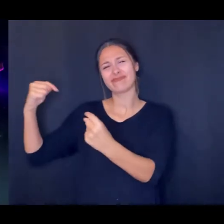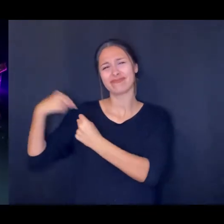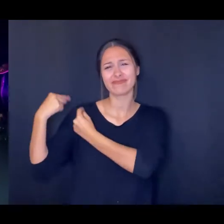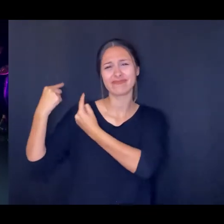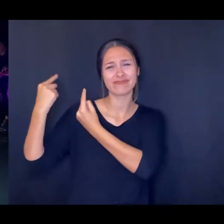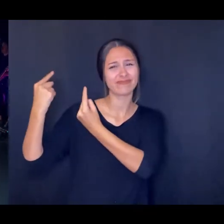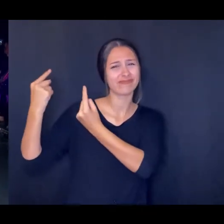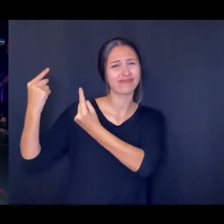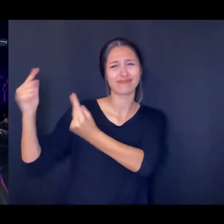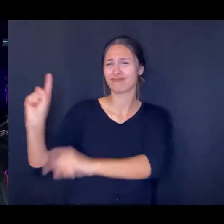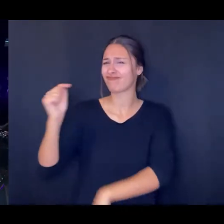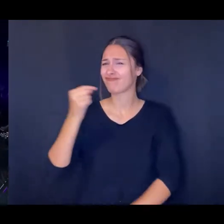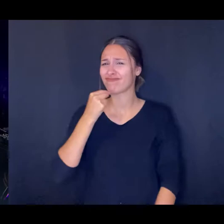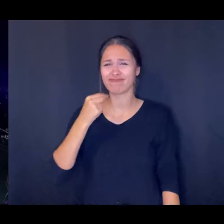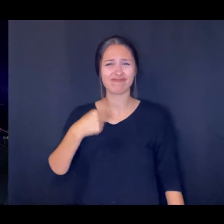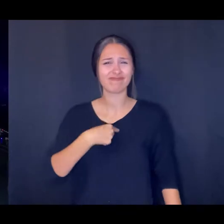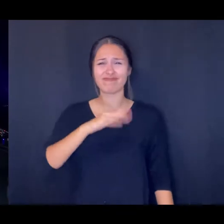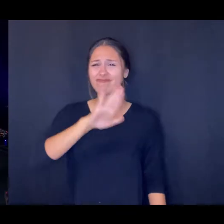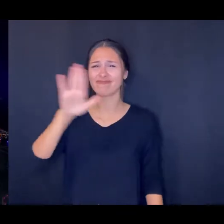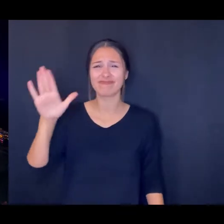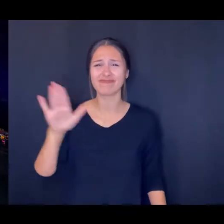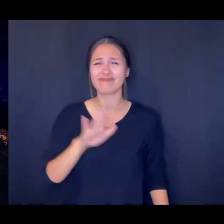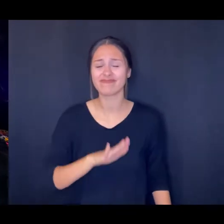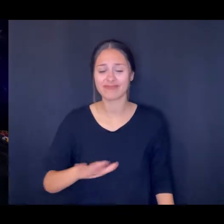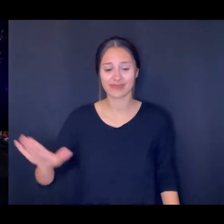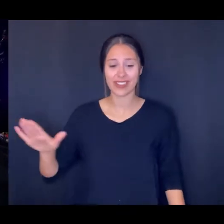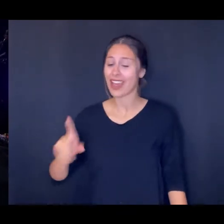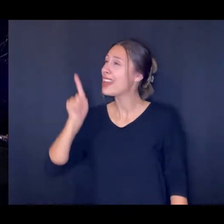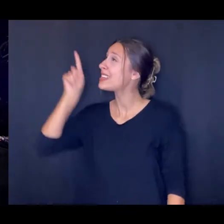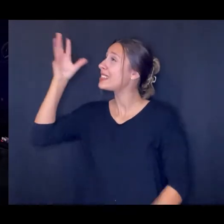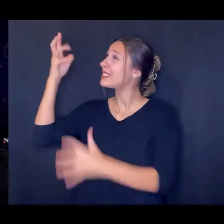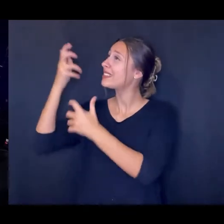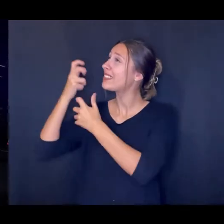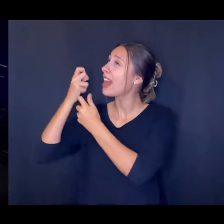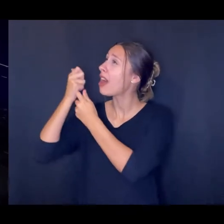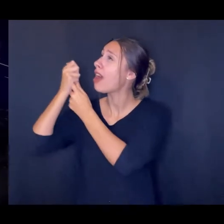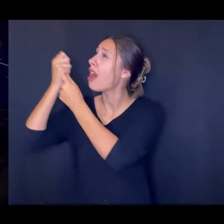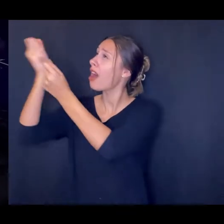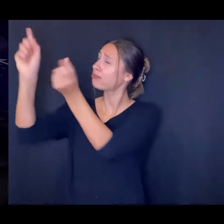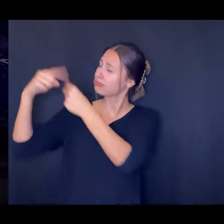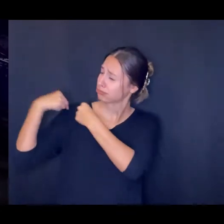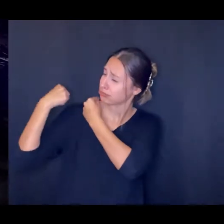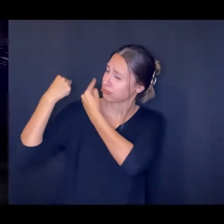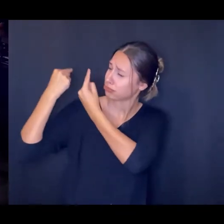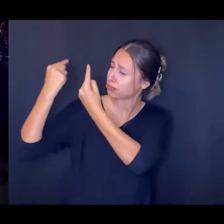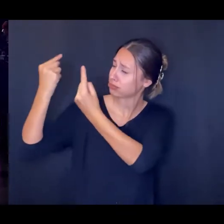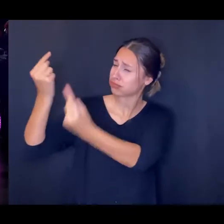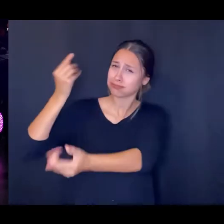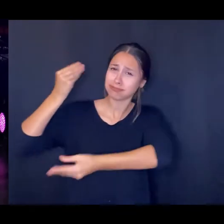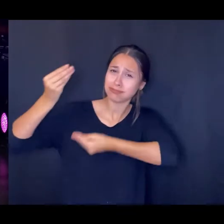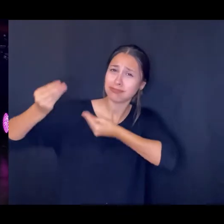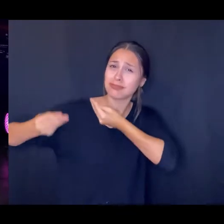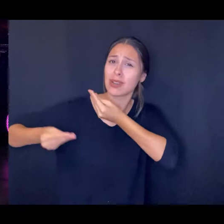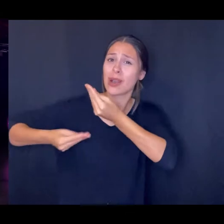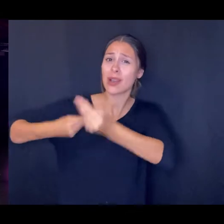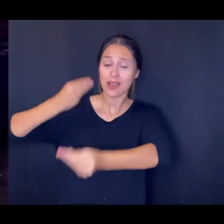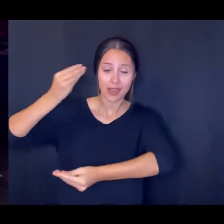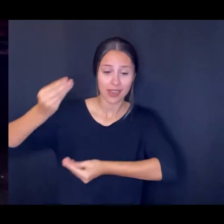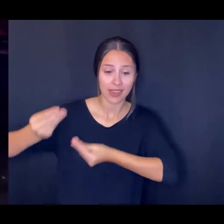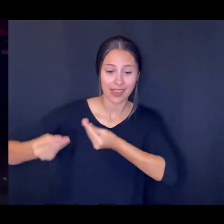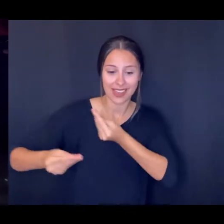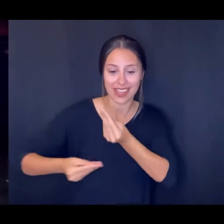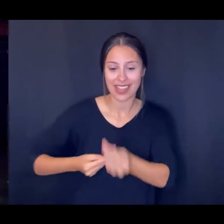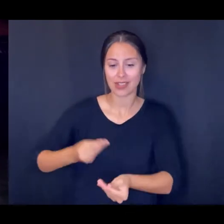Jesus. 'Cause he's never let me down. He's faithful through